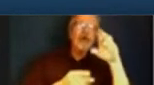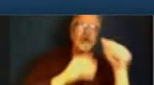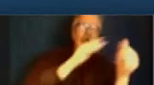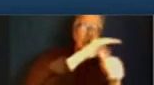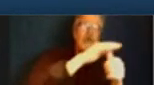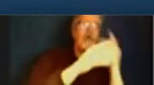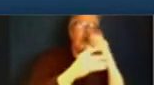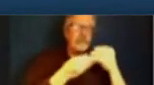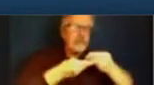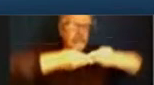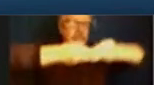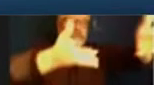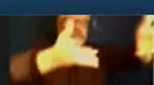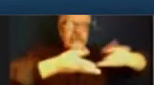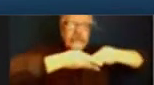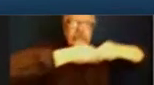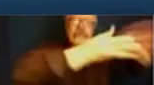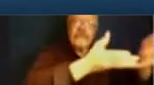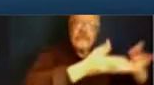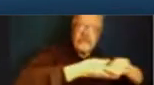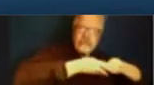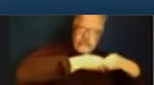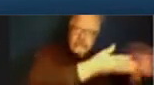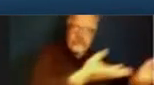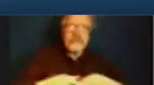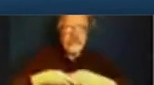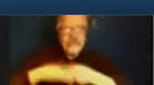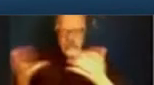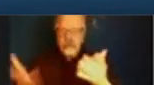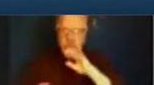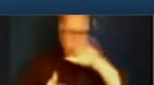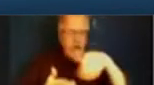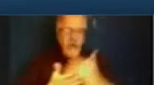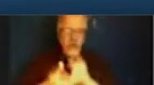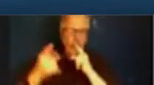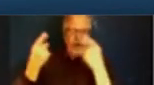is unfolding very quickly. Yeah, I guess the